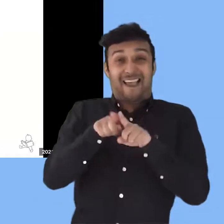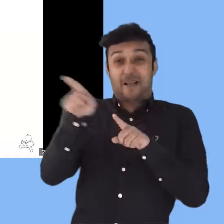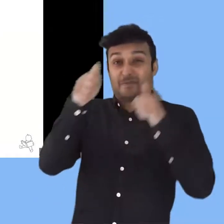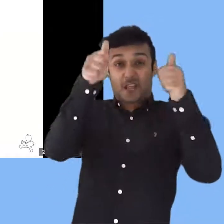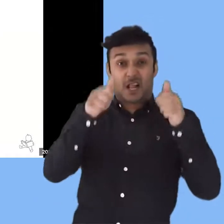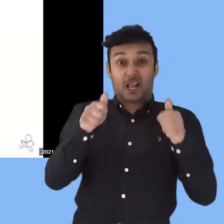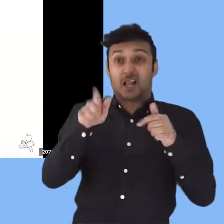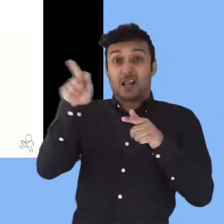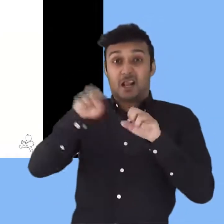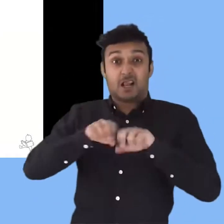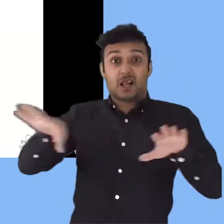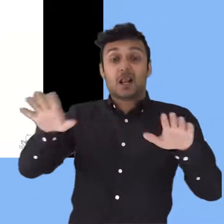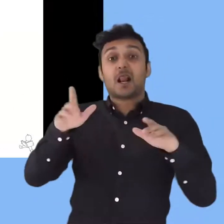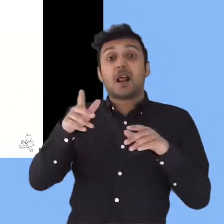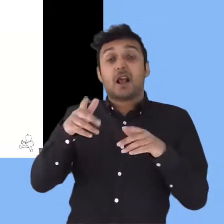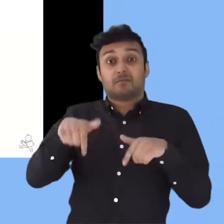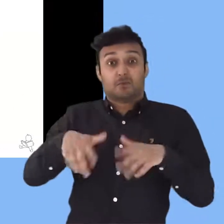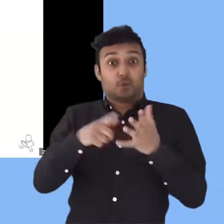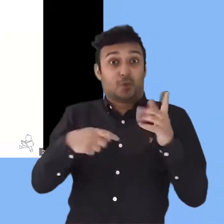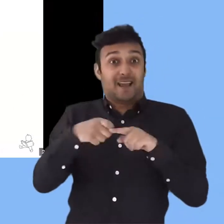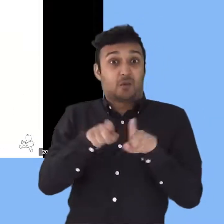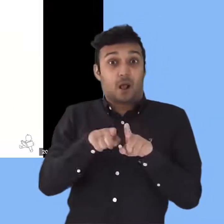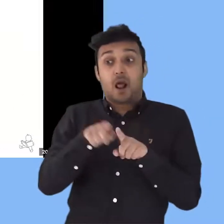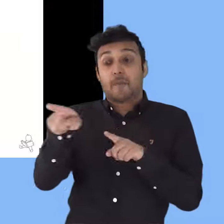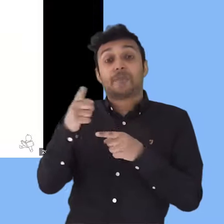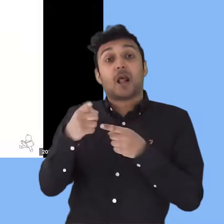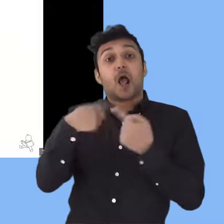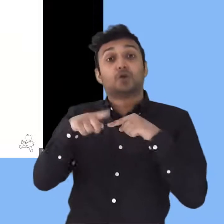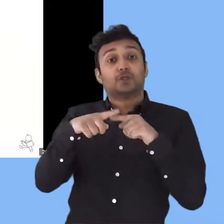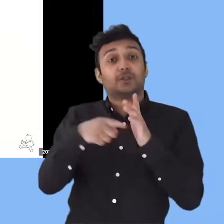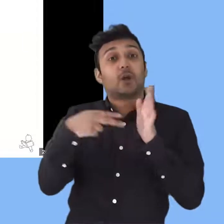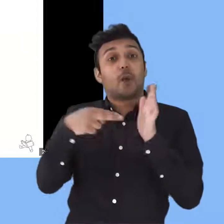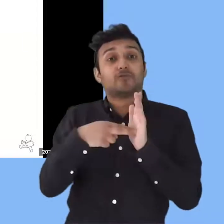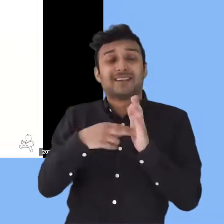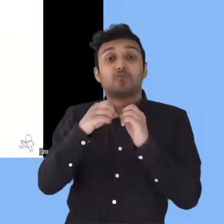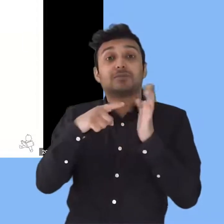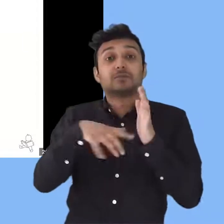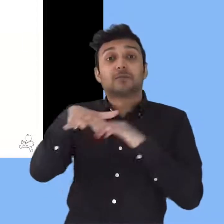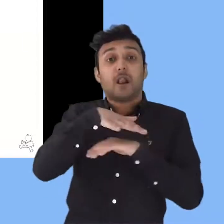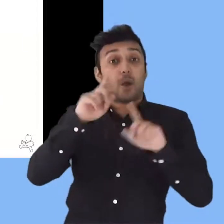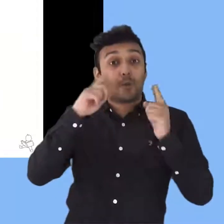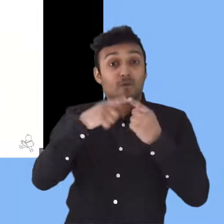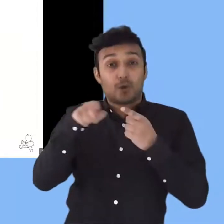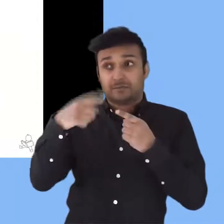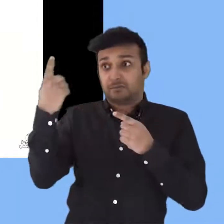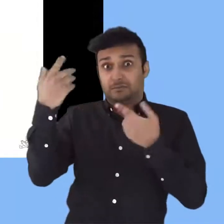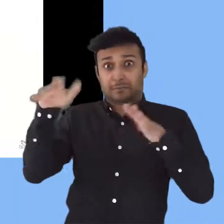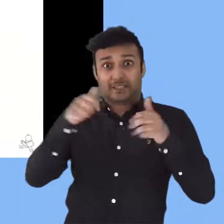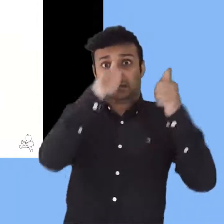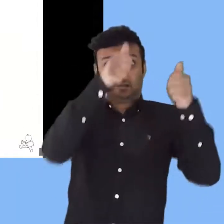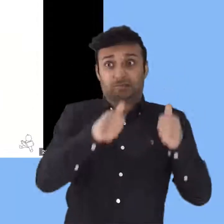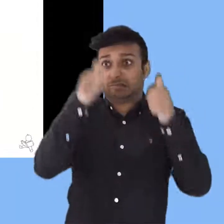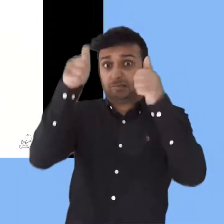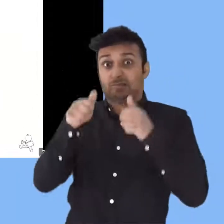up all around Bristol University in January last year. And it's really part of this, as I say, this kind of